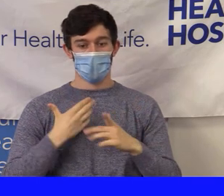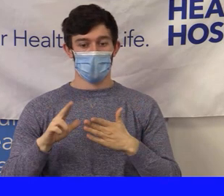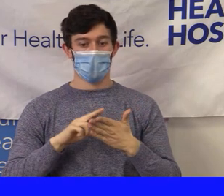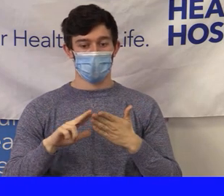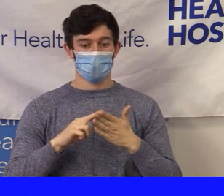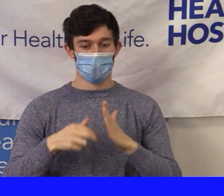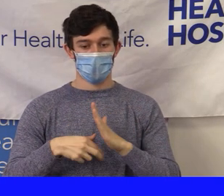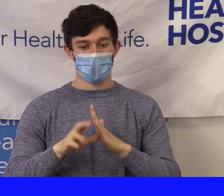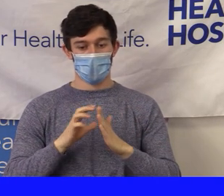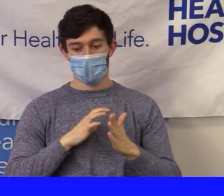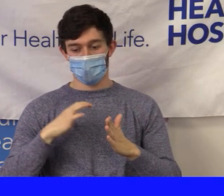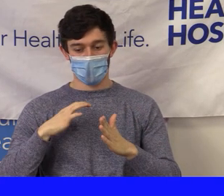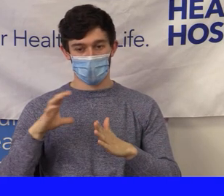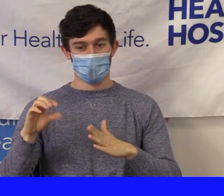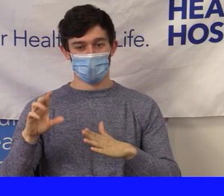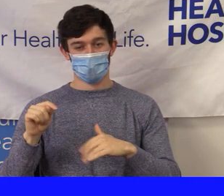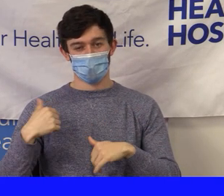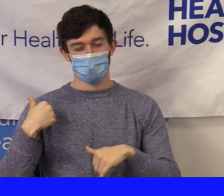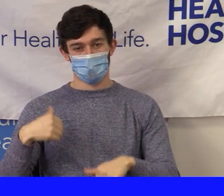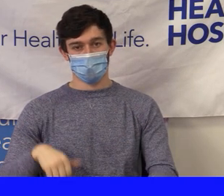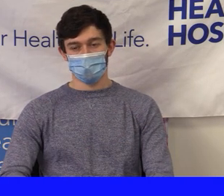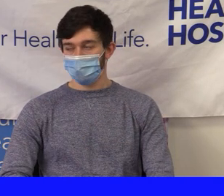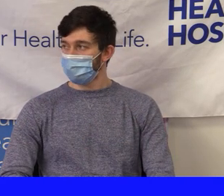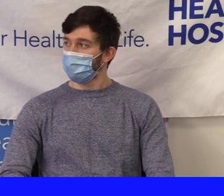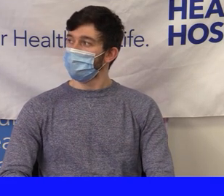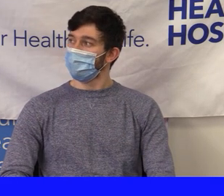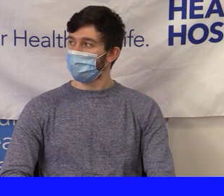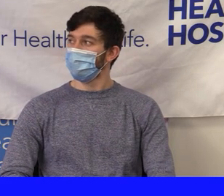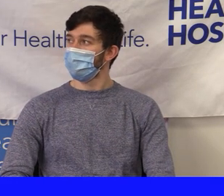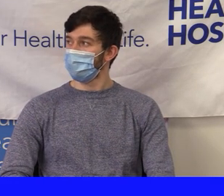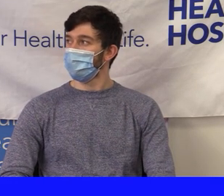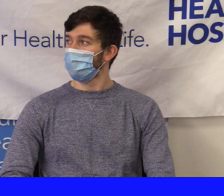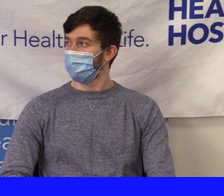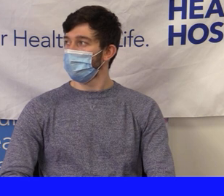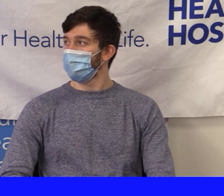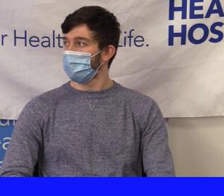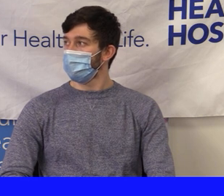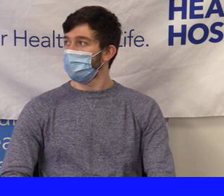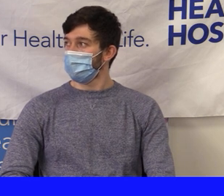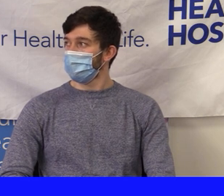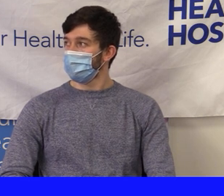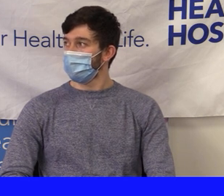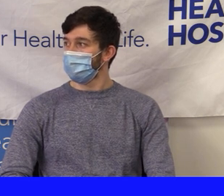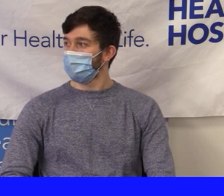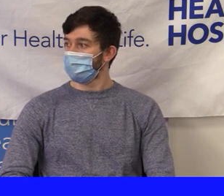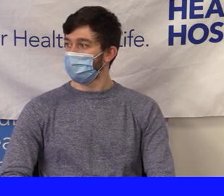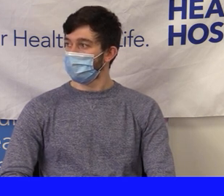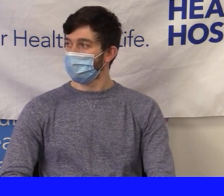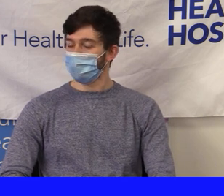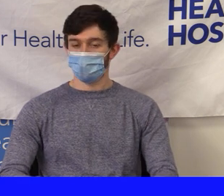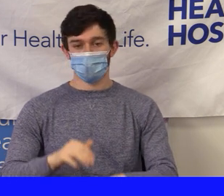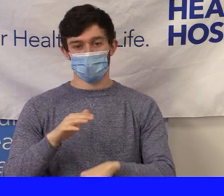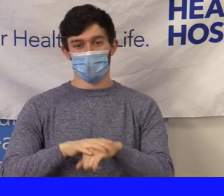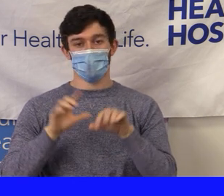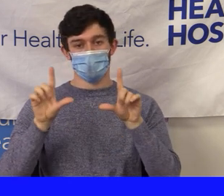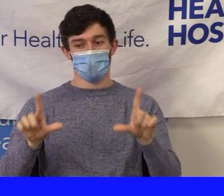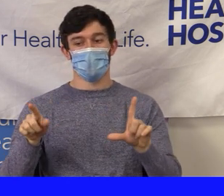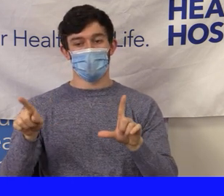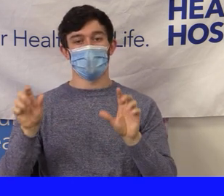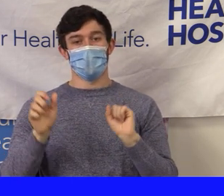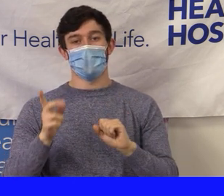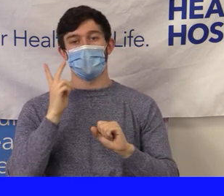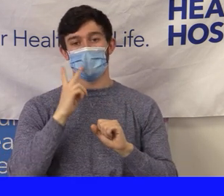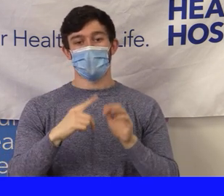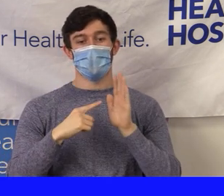our contract review committee in October. As we have here on the screen now